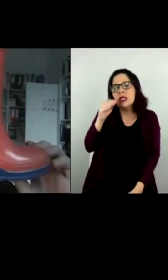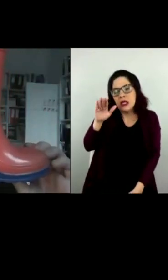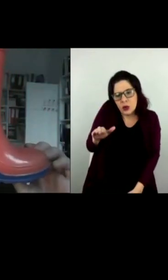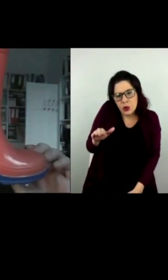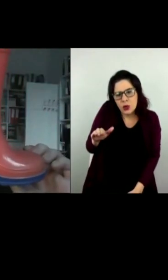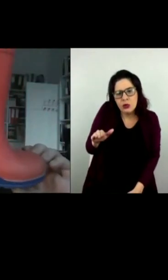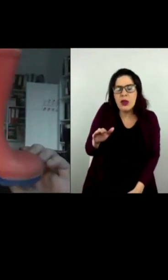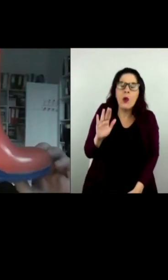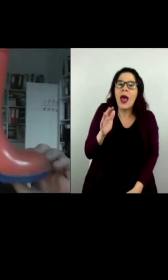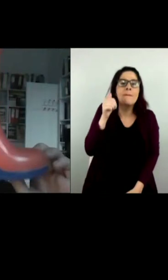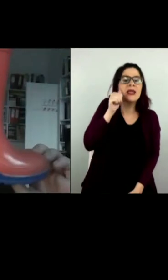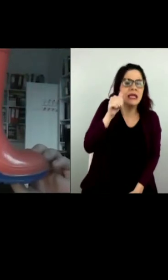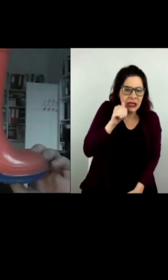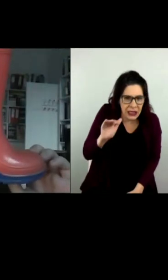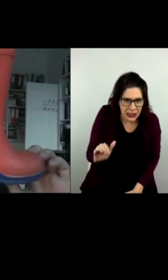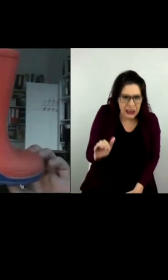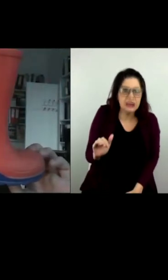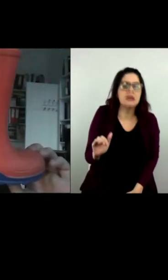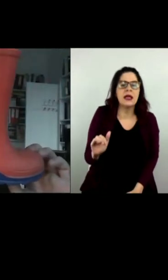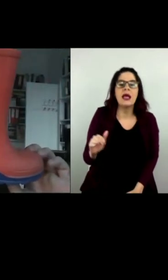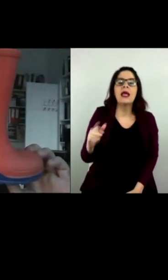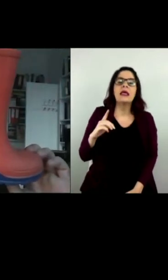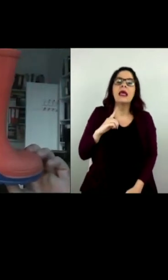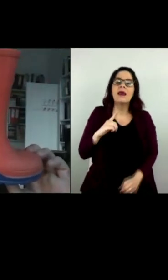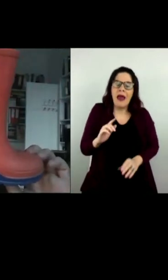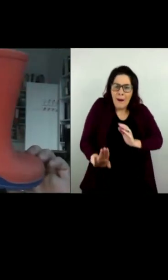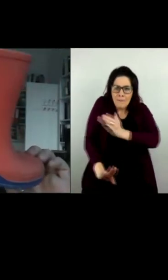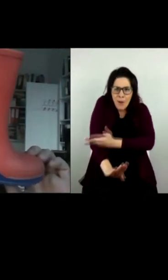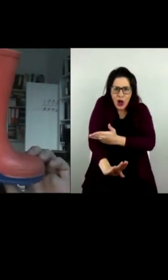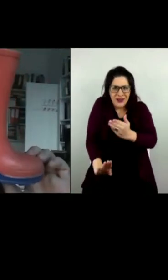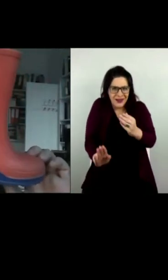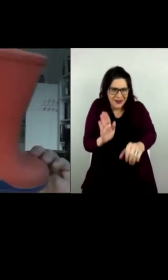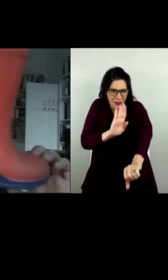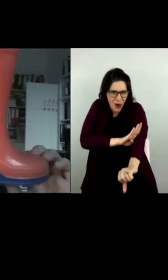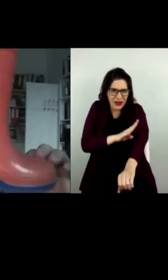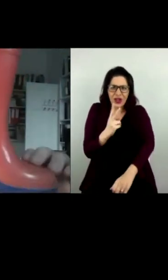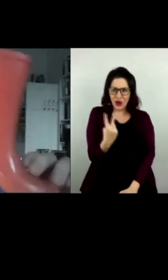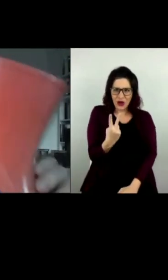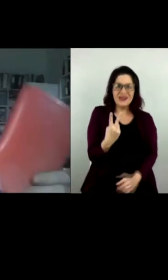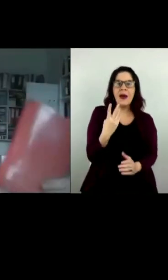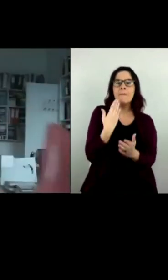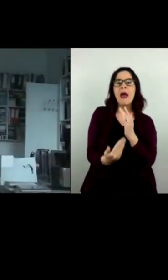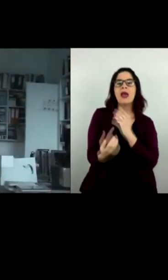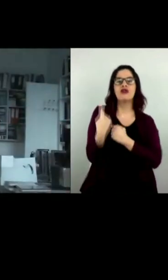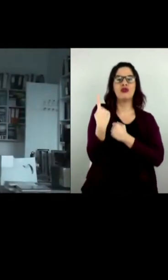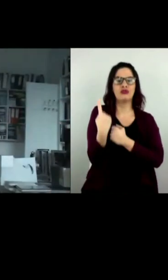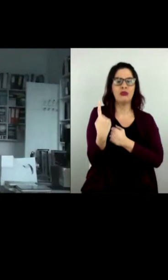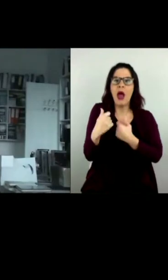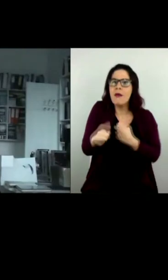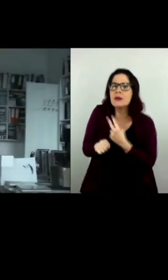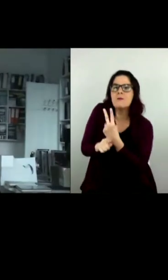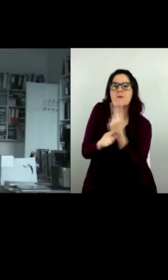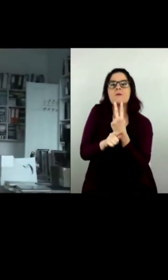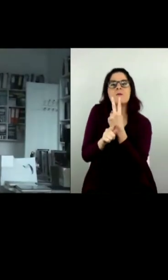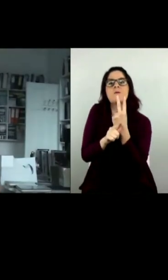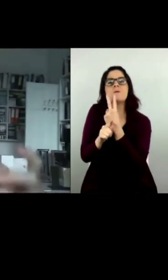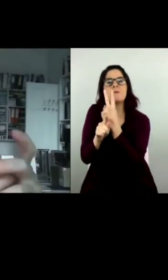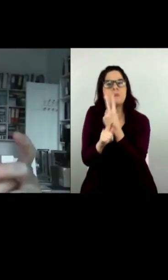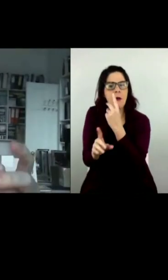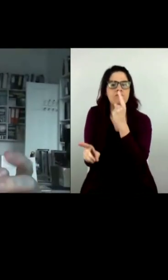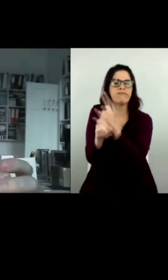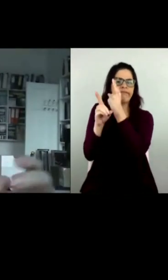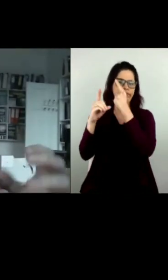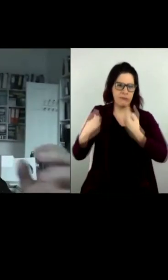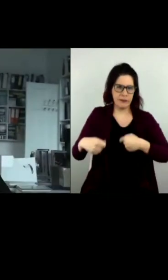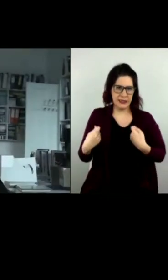girl who has two of these and loses one. And so you have to, it's a search for a boot. And I find